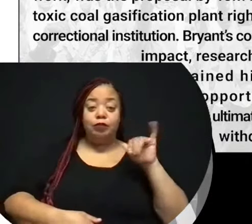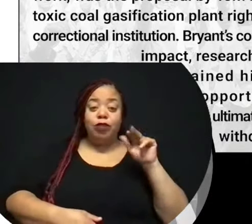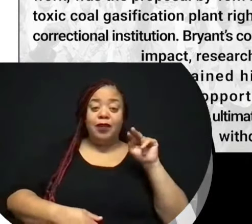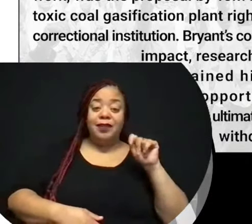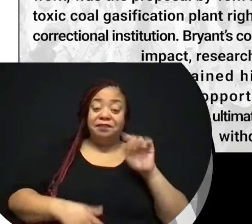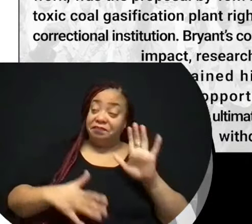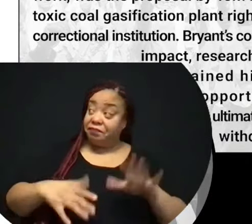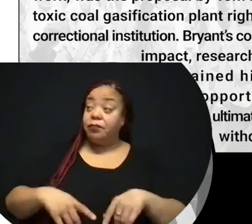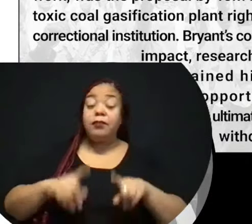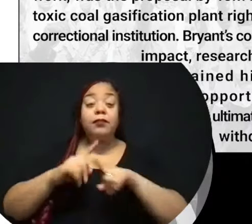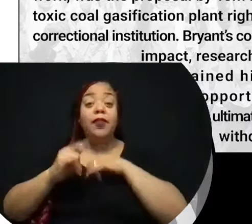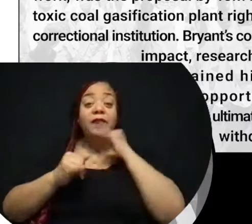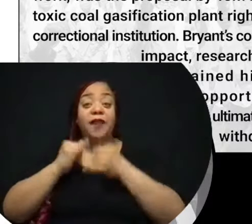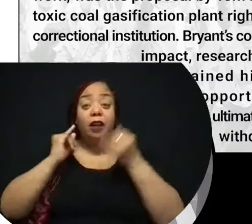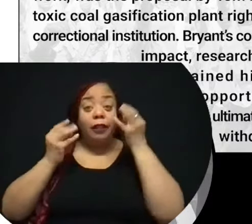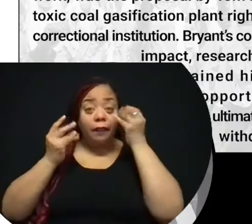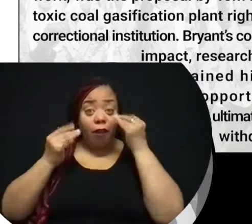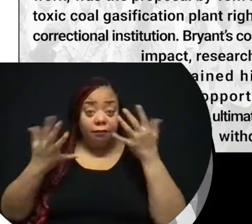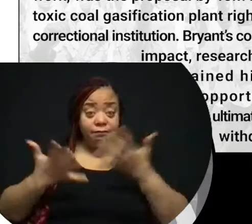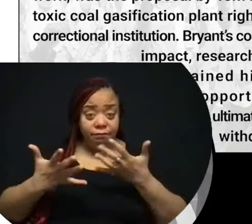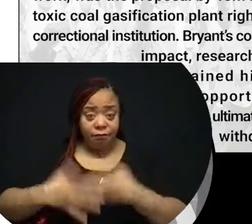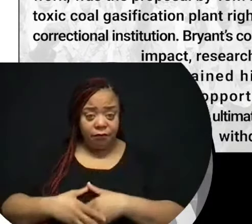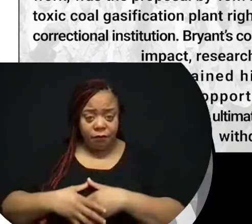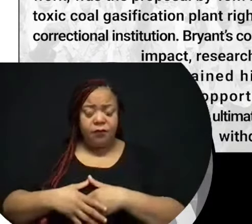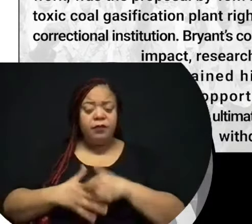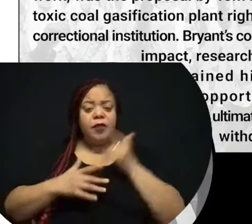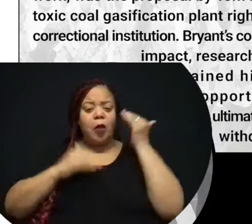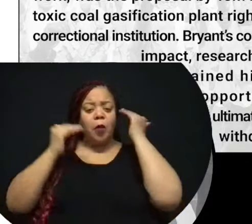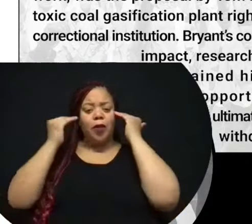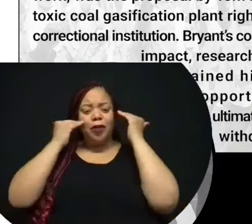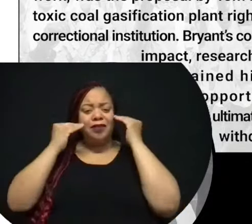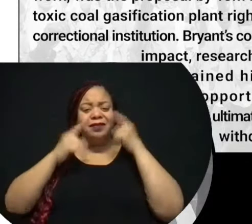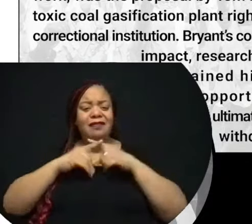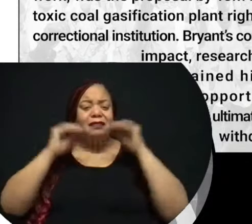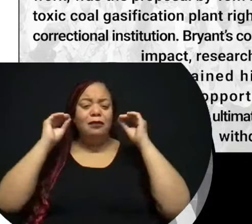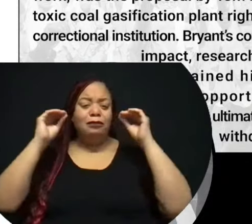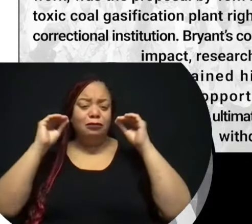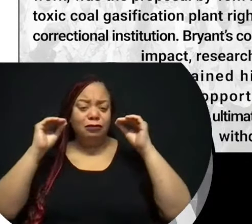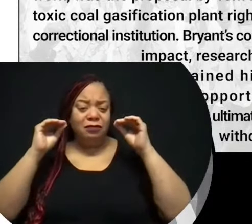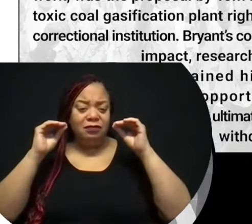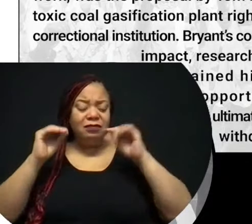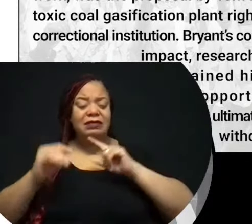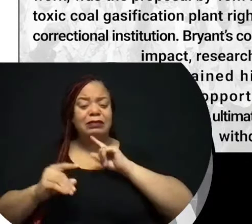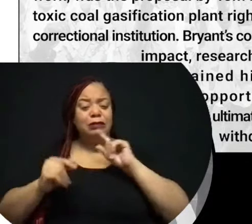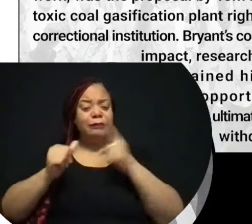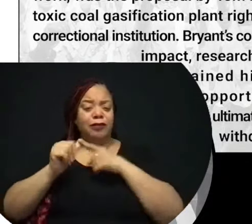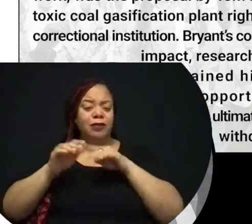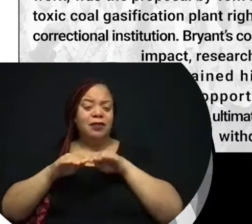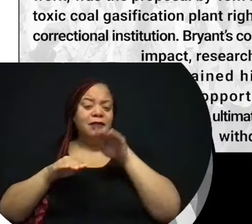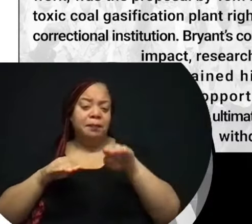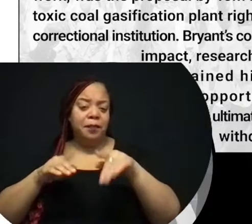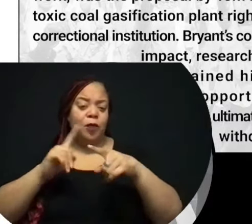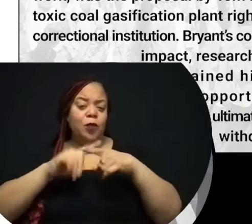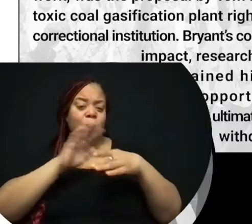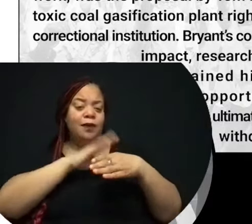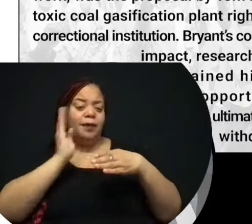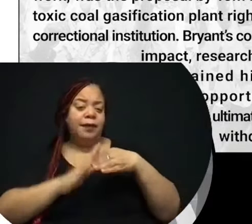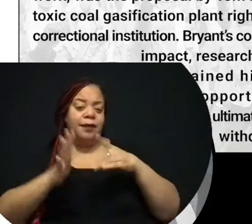environmental racism in prisons, because the sad truth is that a great percentage of inmates and even their family